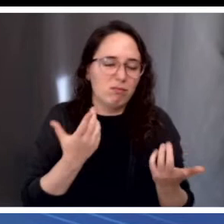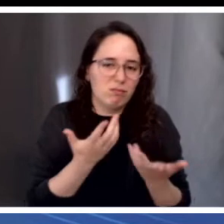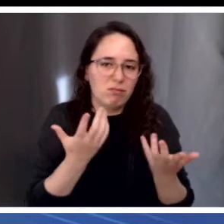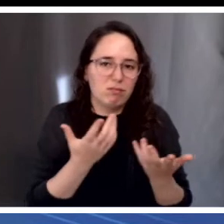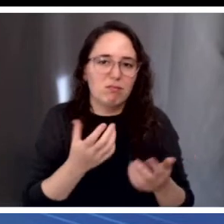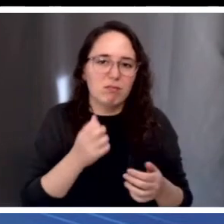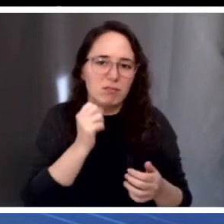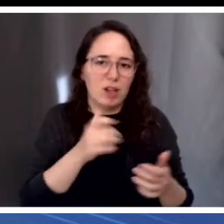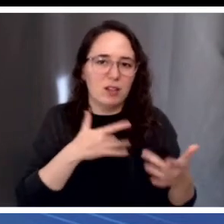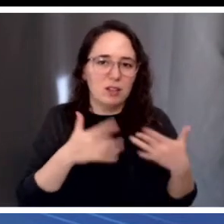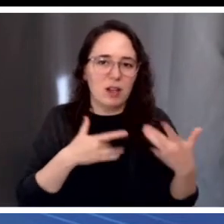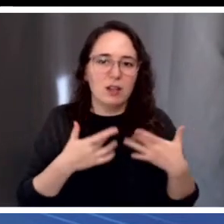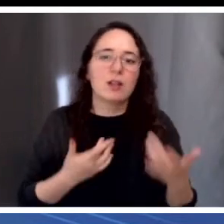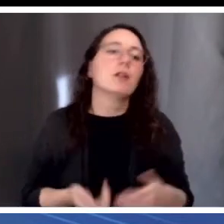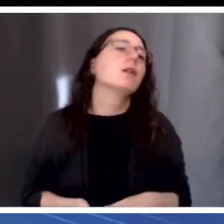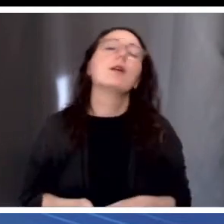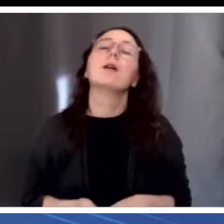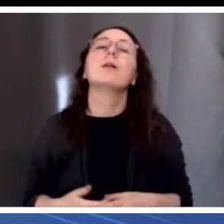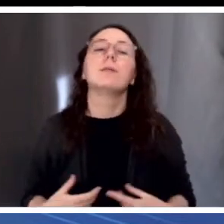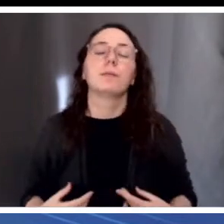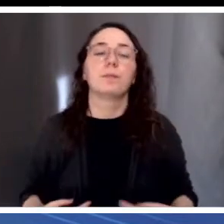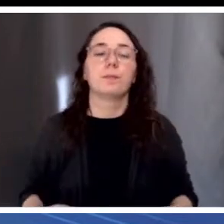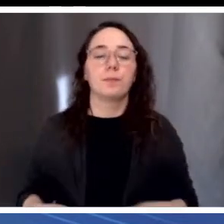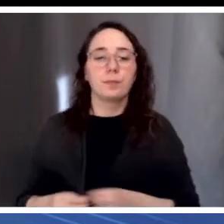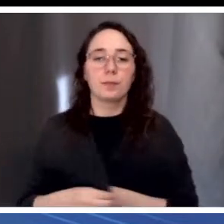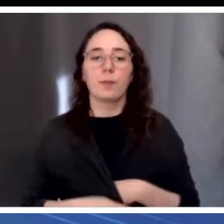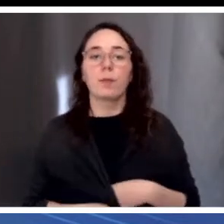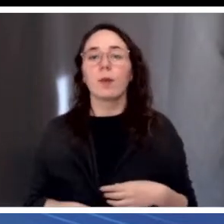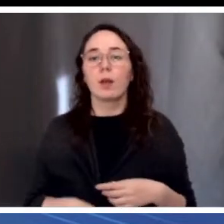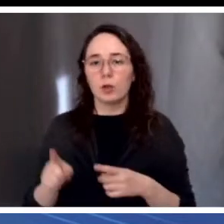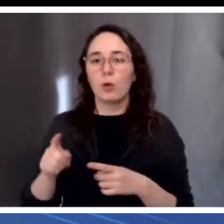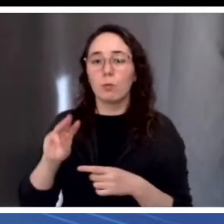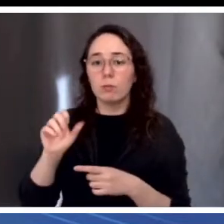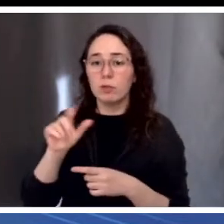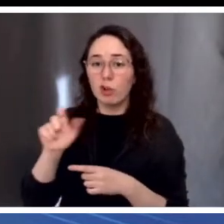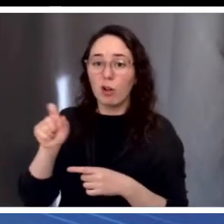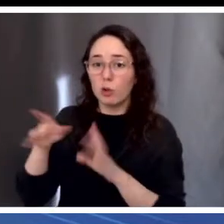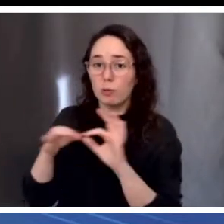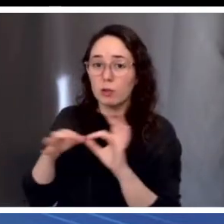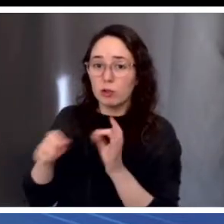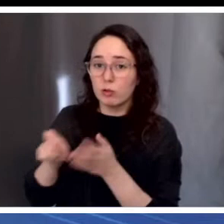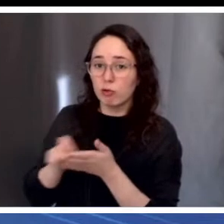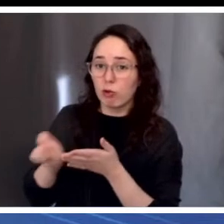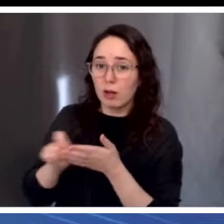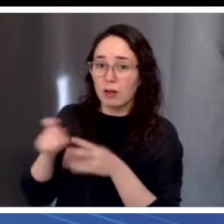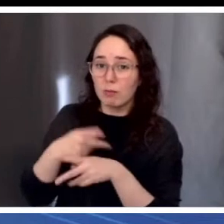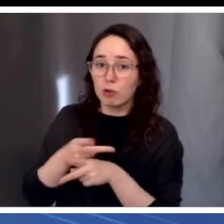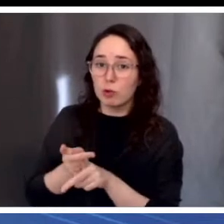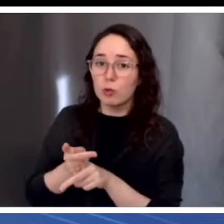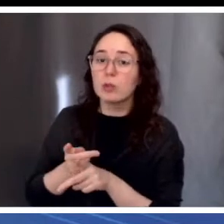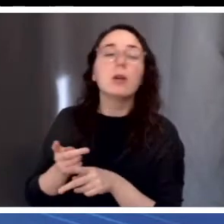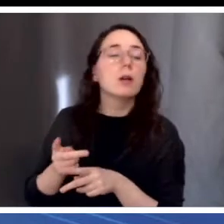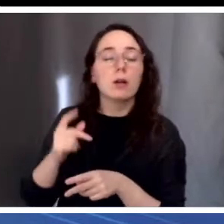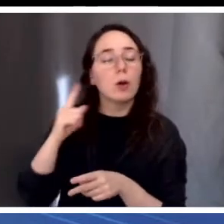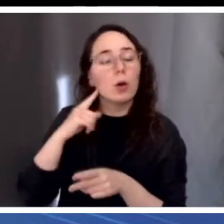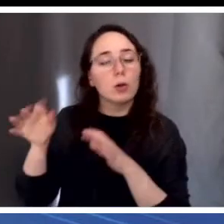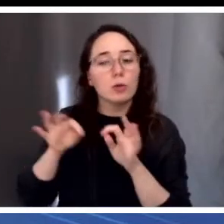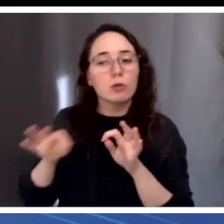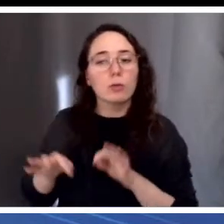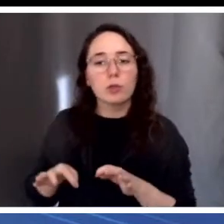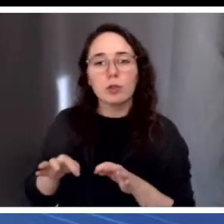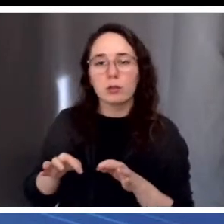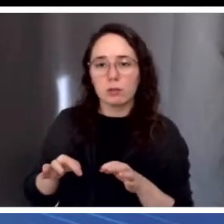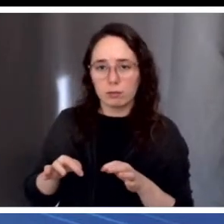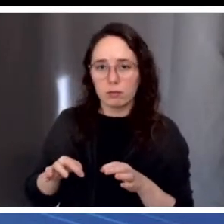producing of the audio description. Can you, can you go a little bit more into, you know, the process of like, let's